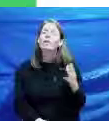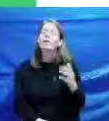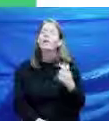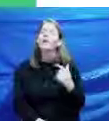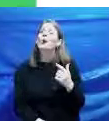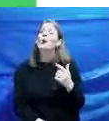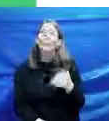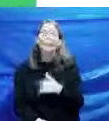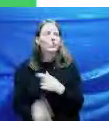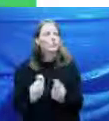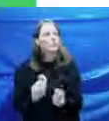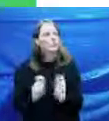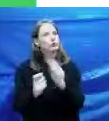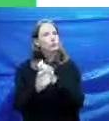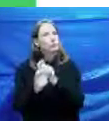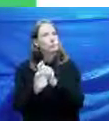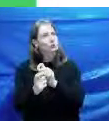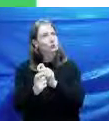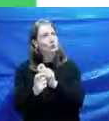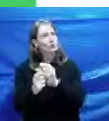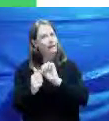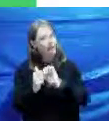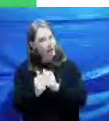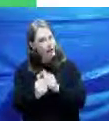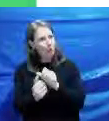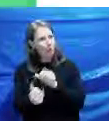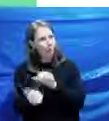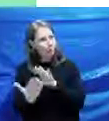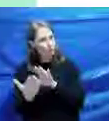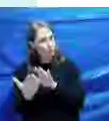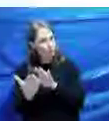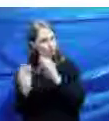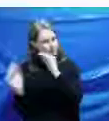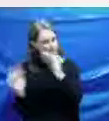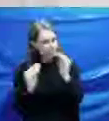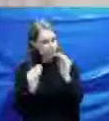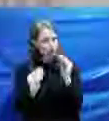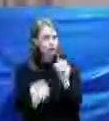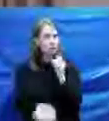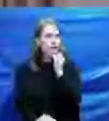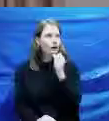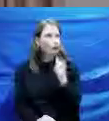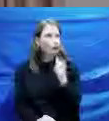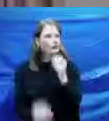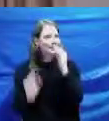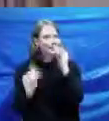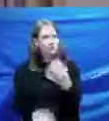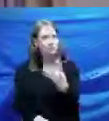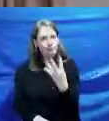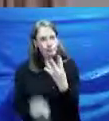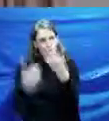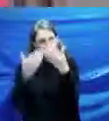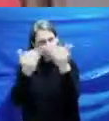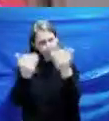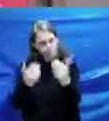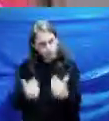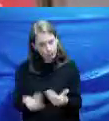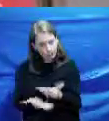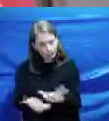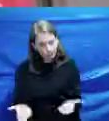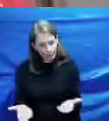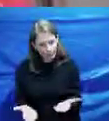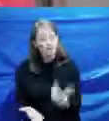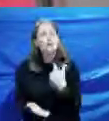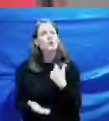are working on, we're actually building understanding, and the things that they study in kindergarten and second grade build to